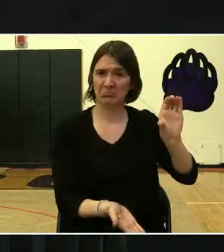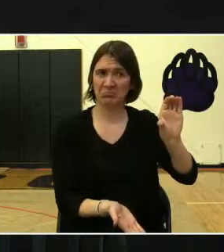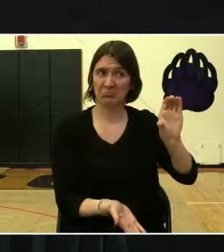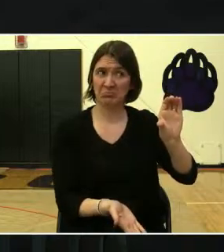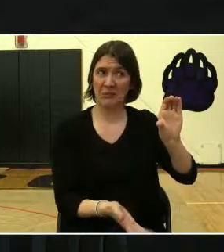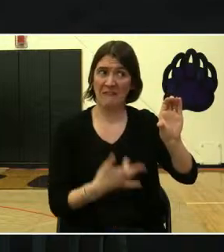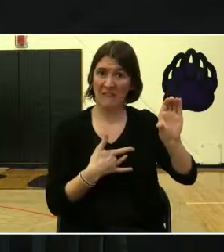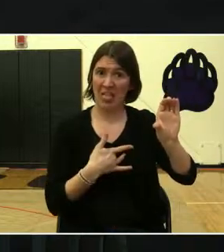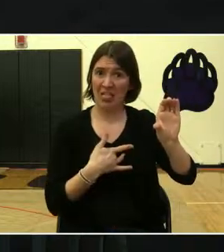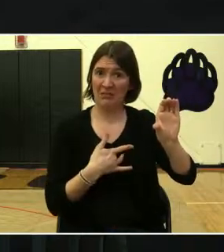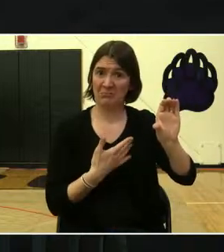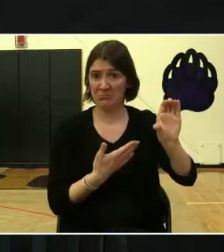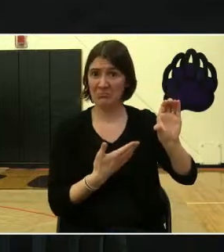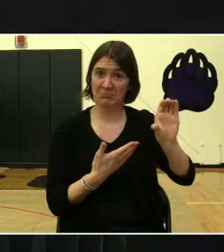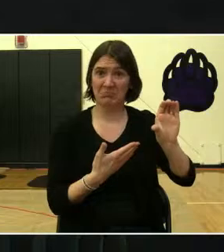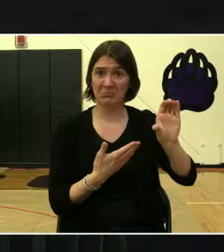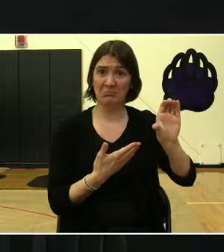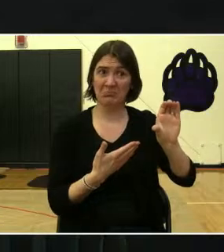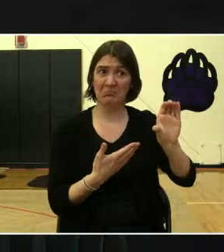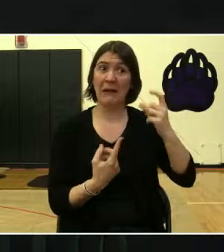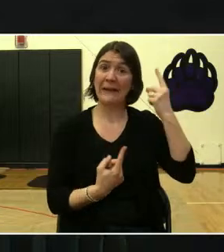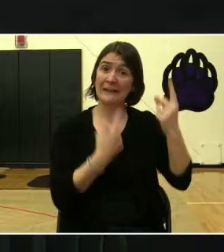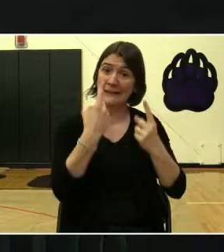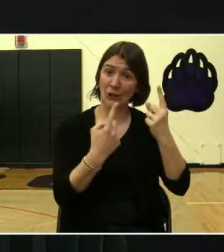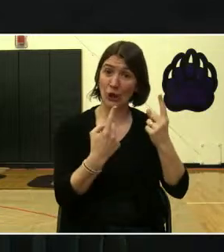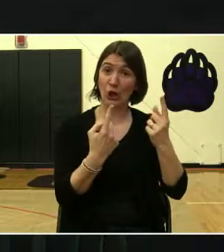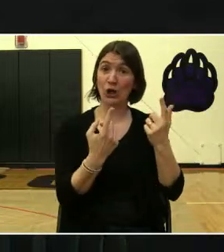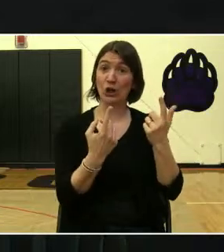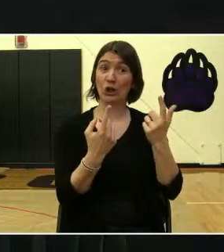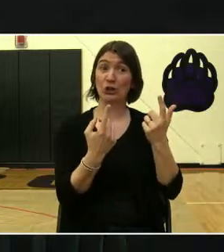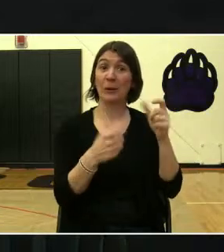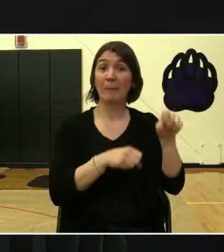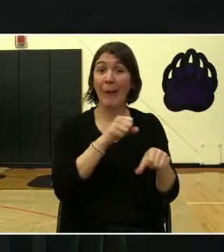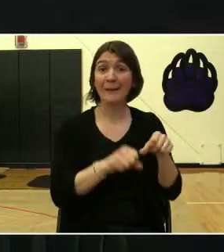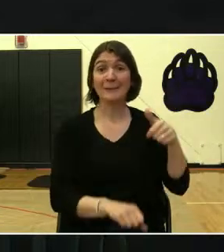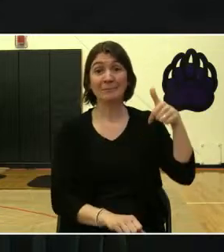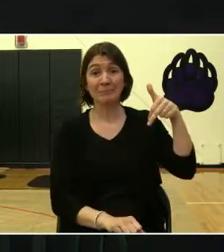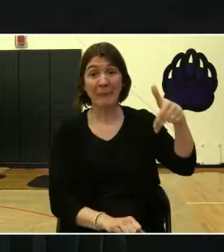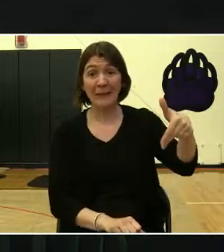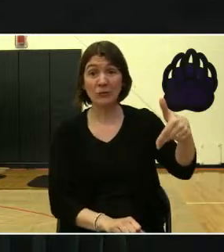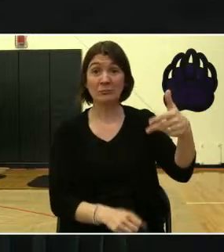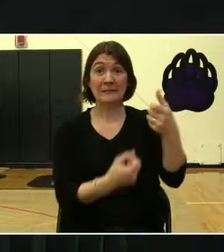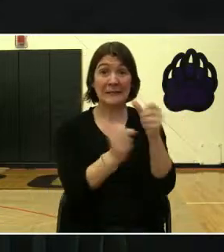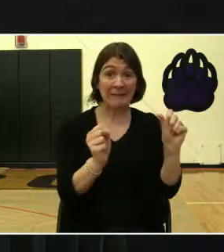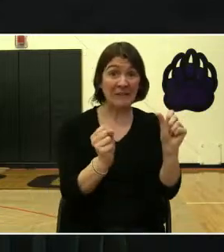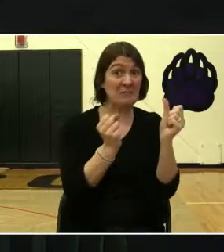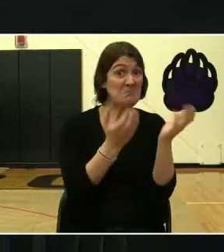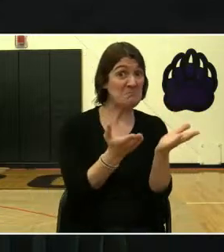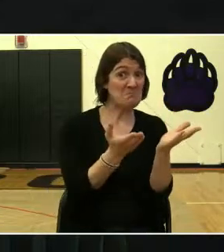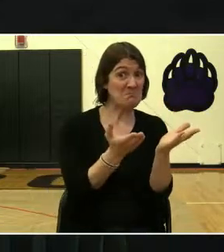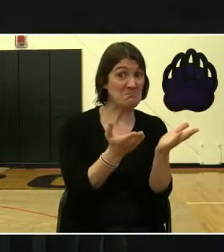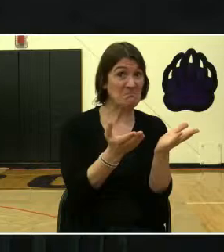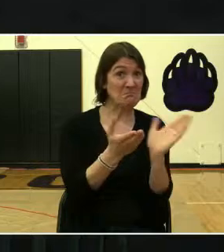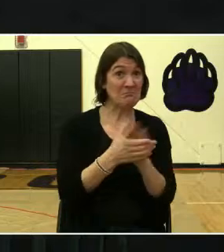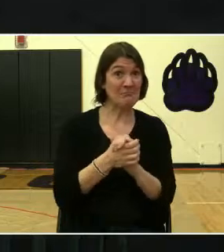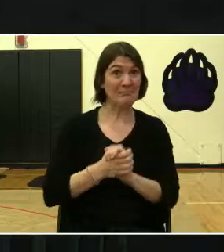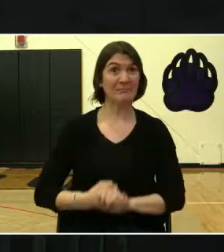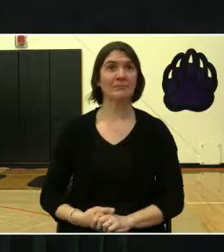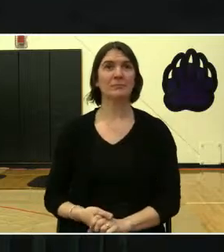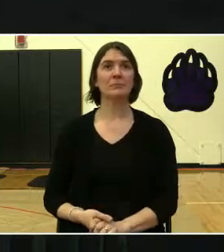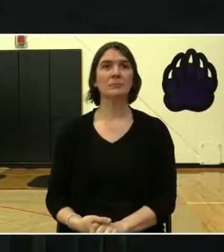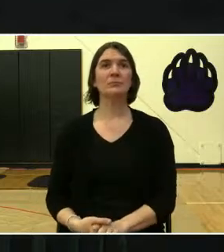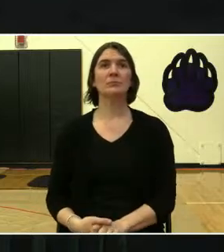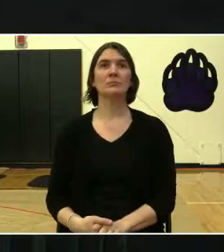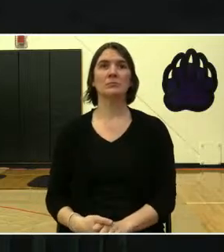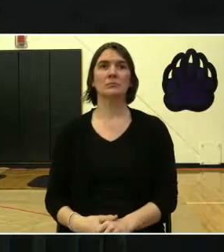$268,000 um take account for bicycle pedestrian safety I think that's the nature of the